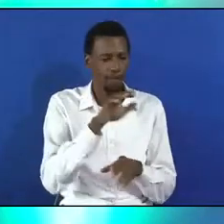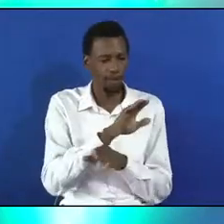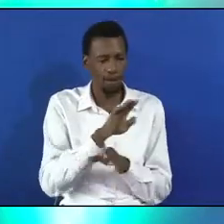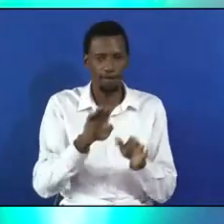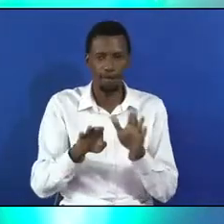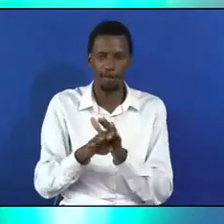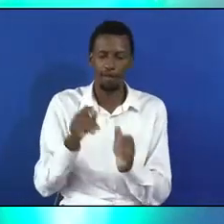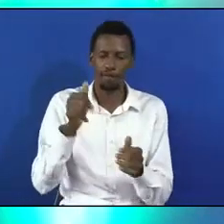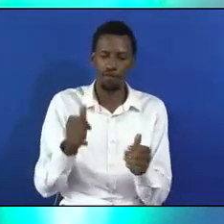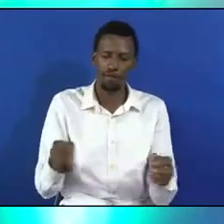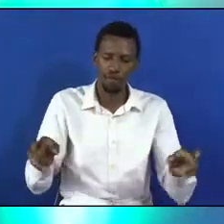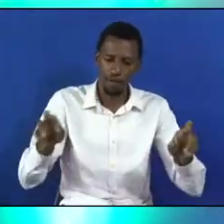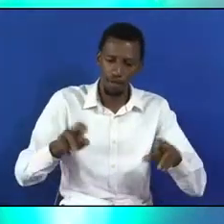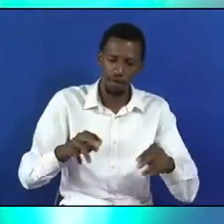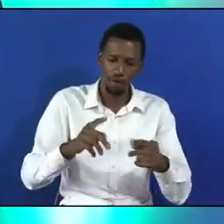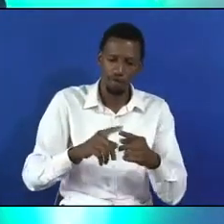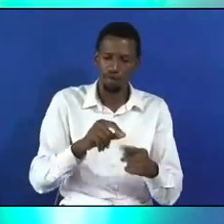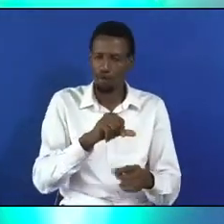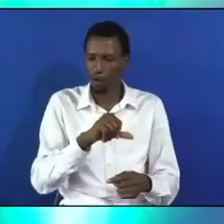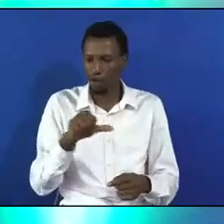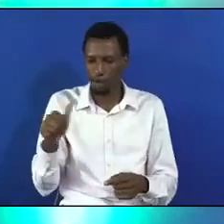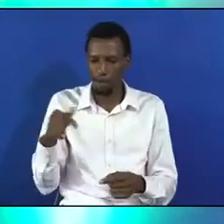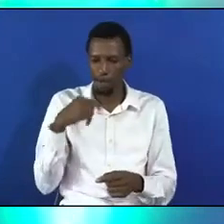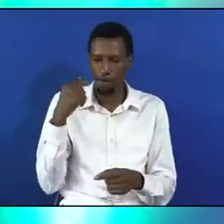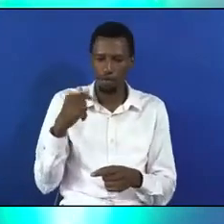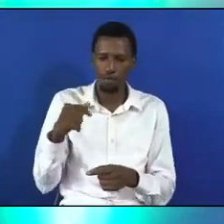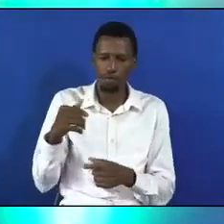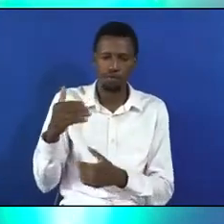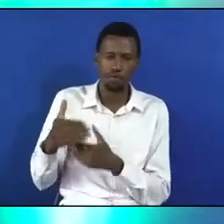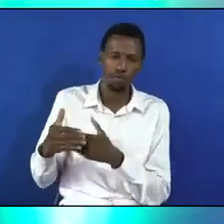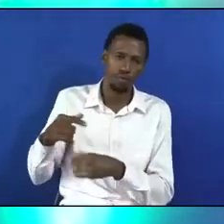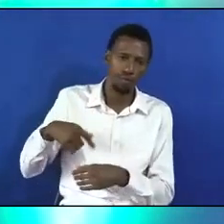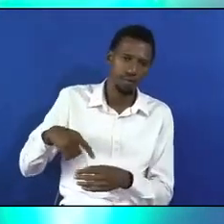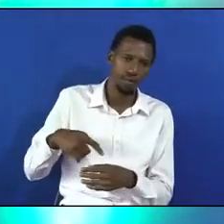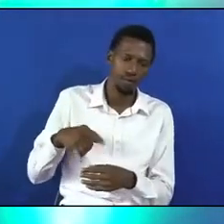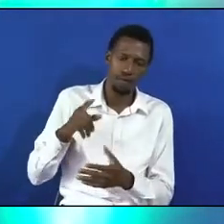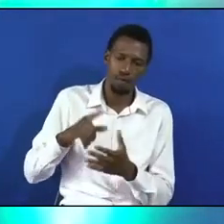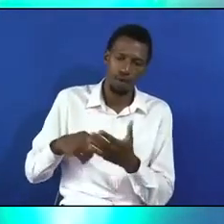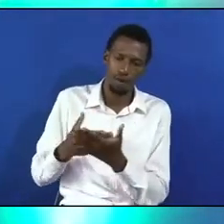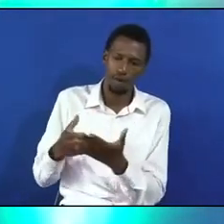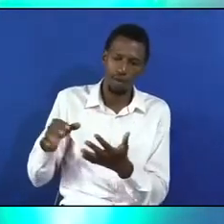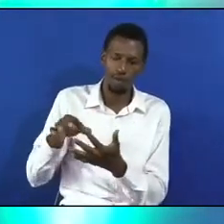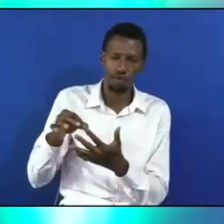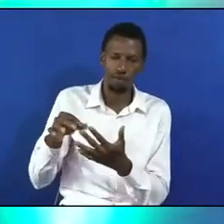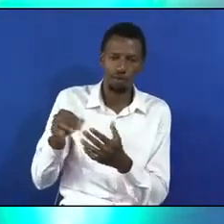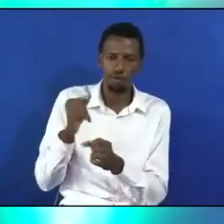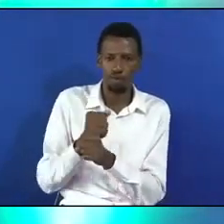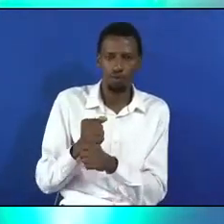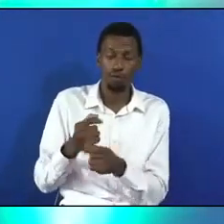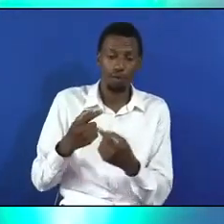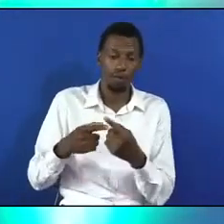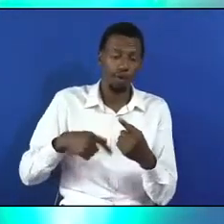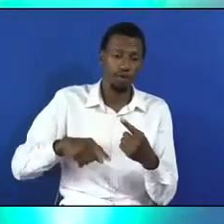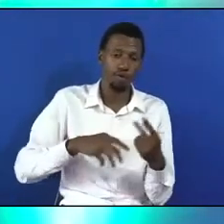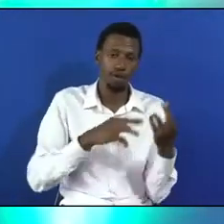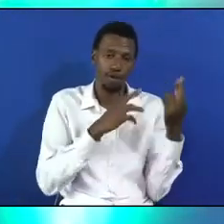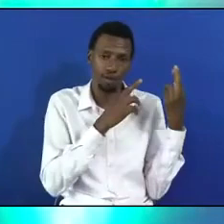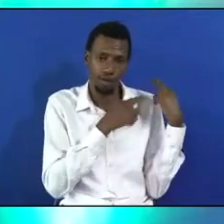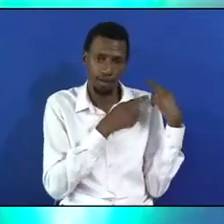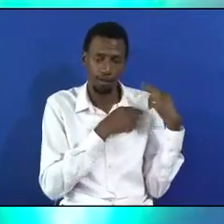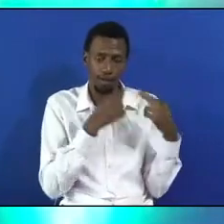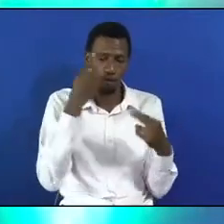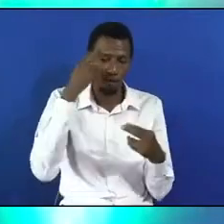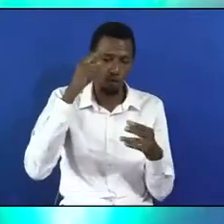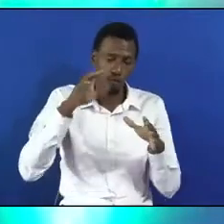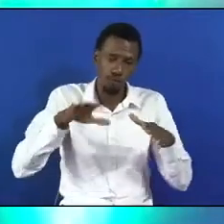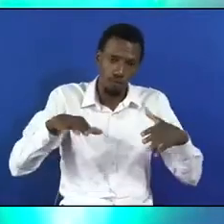who are around us or to what they may choose to do. But we are responsible for how we relate to